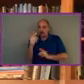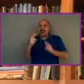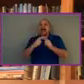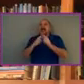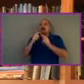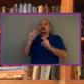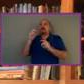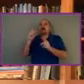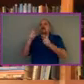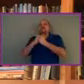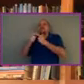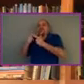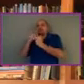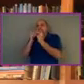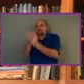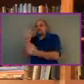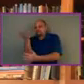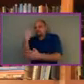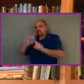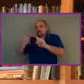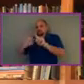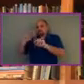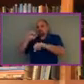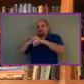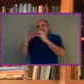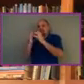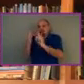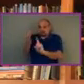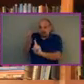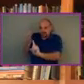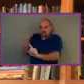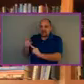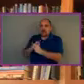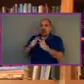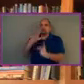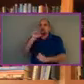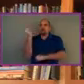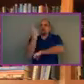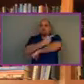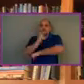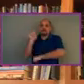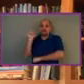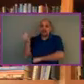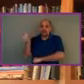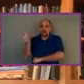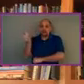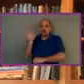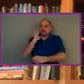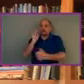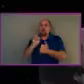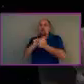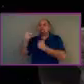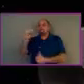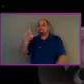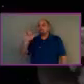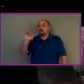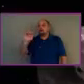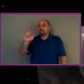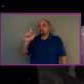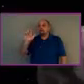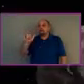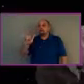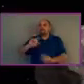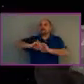said, Eurybates and its moon Keta, and just 30 days later, we fly past Palomili. But it's